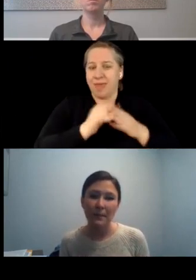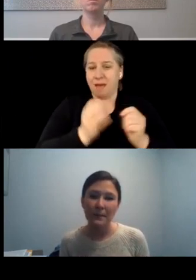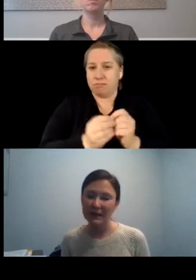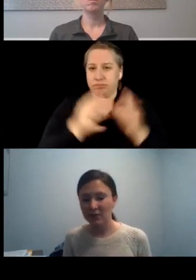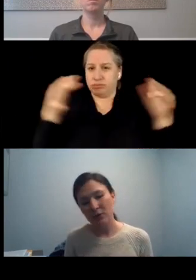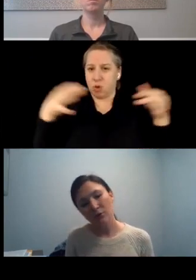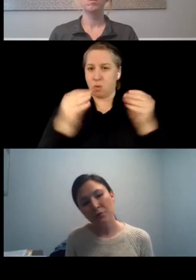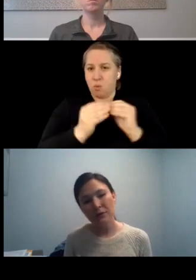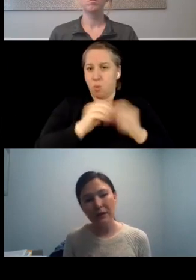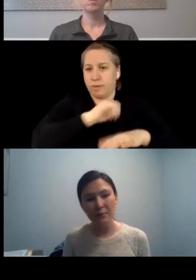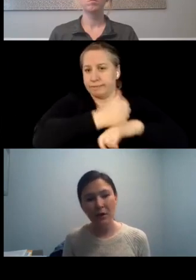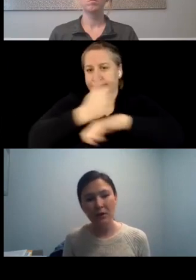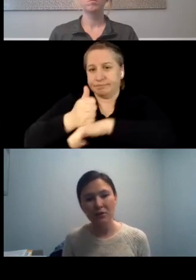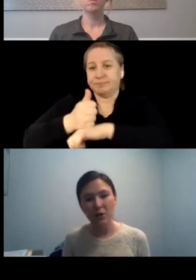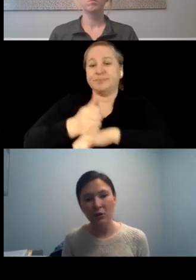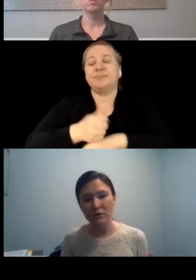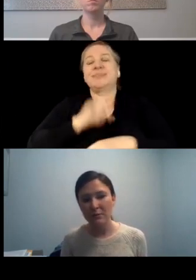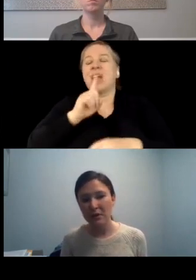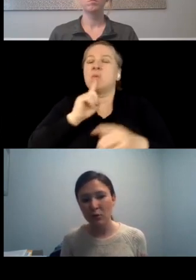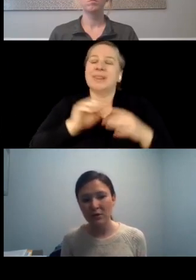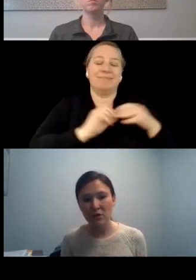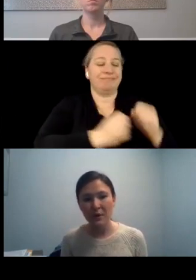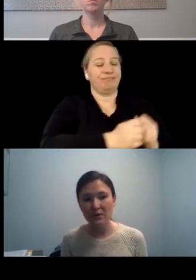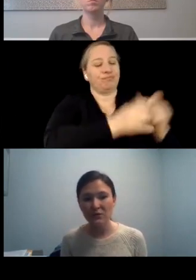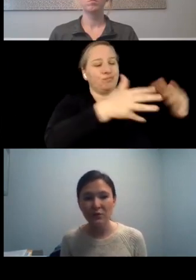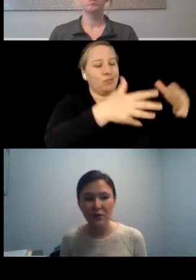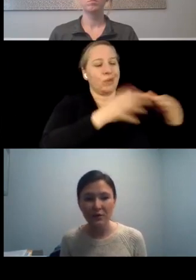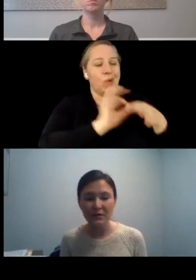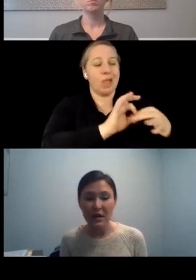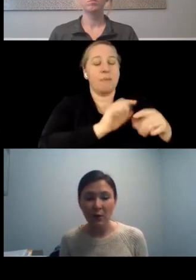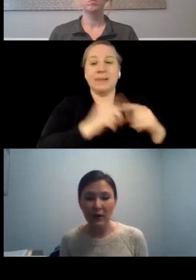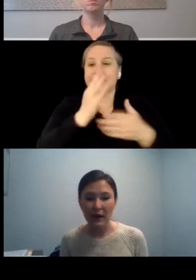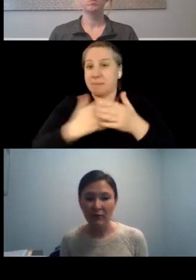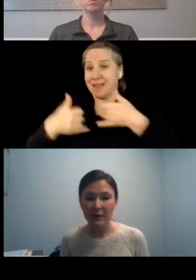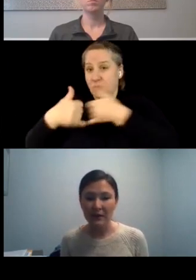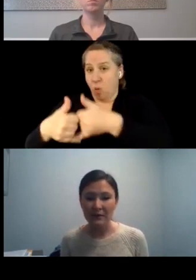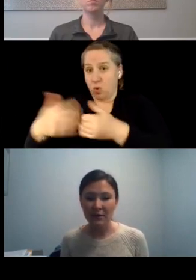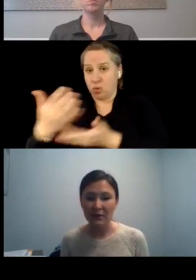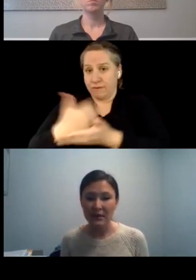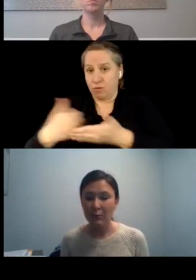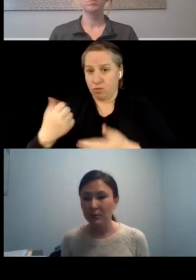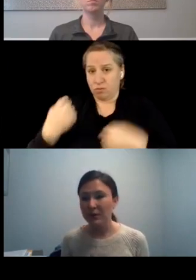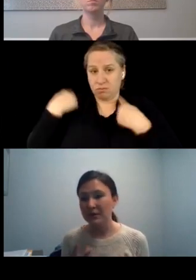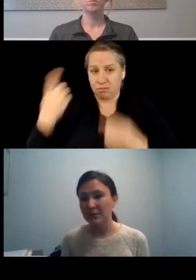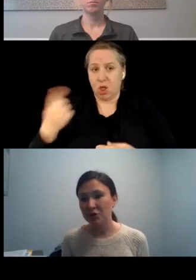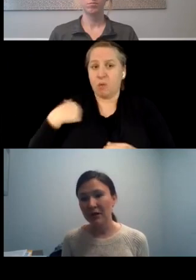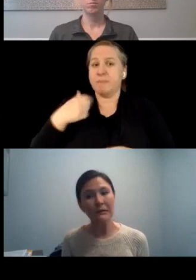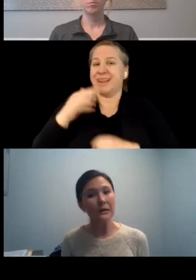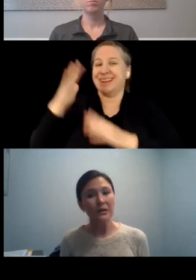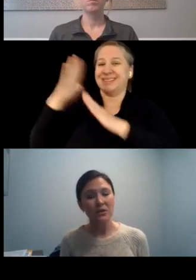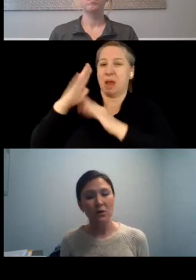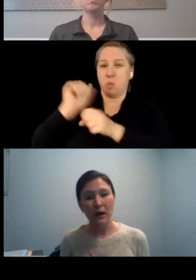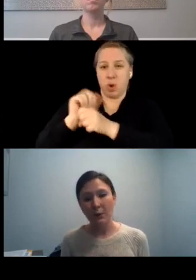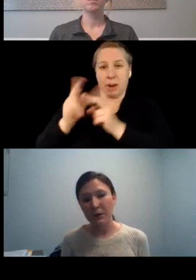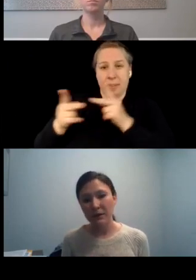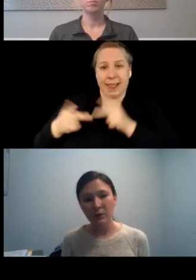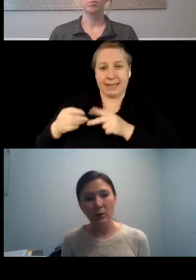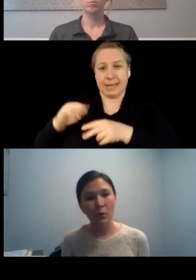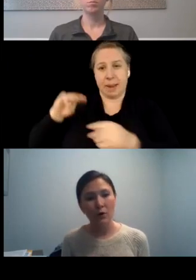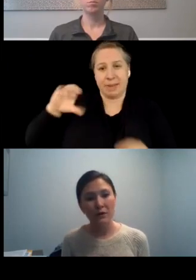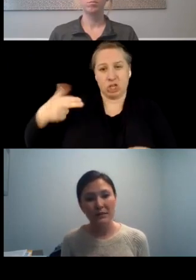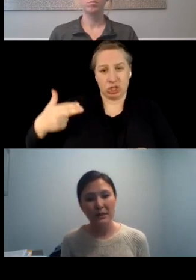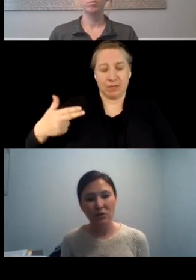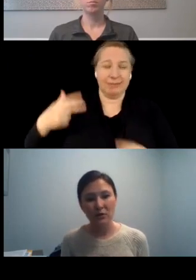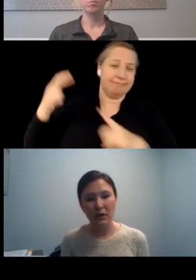that, not necessarily growth related, but also some of the awards. The past few years, we have been considered a top workplace in Michigan. So how we get